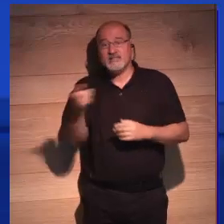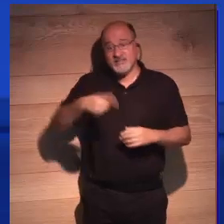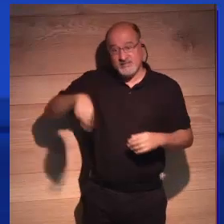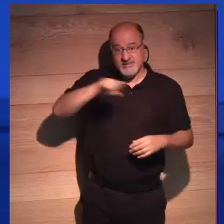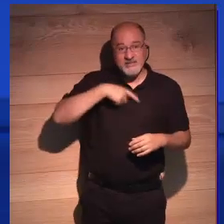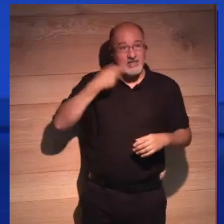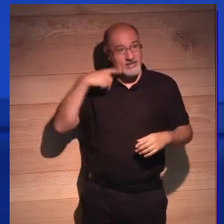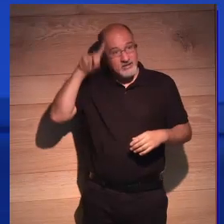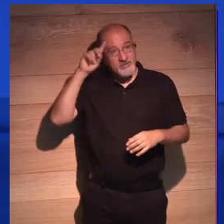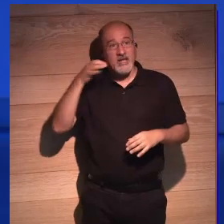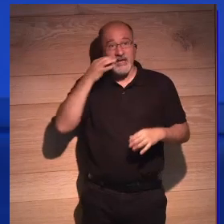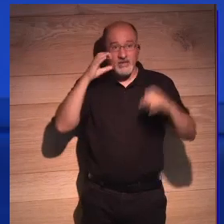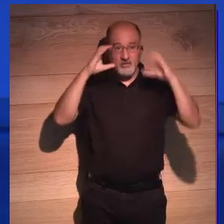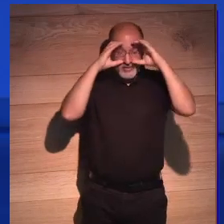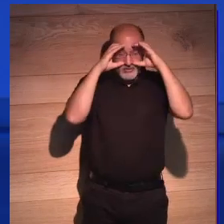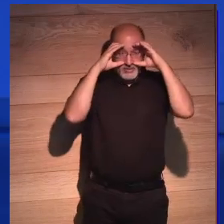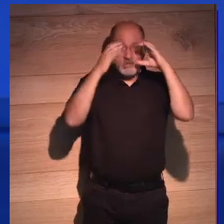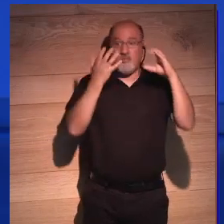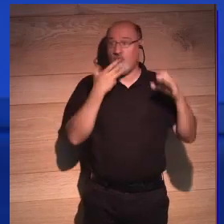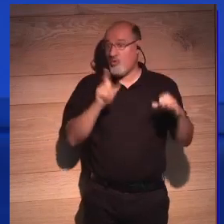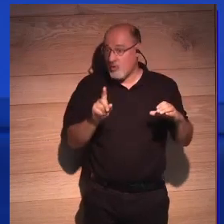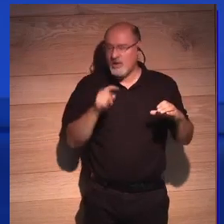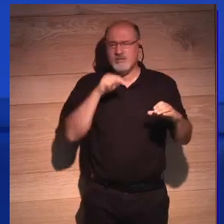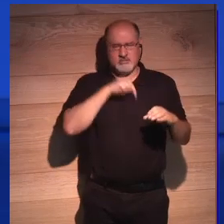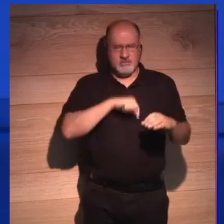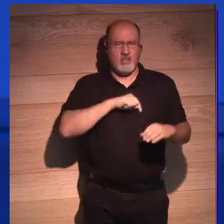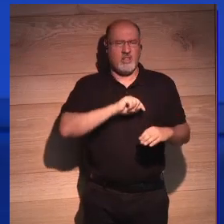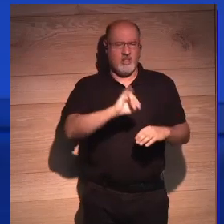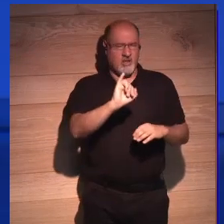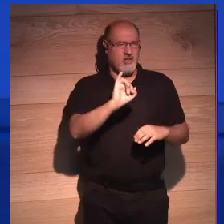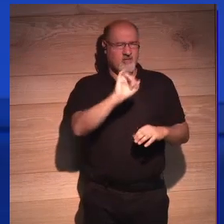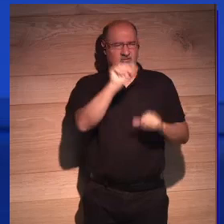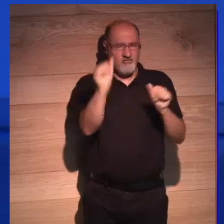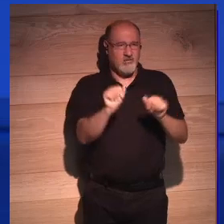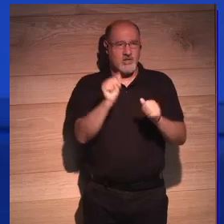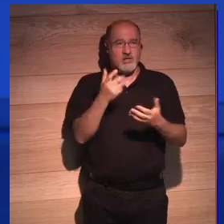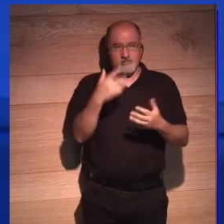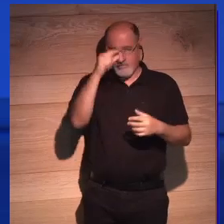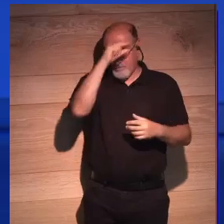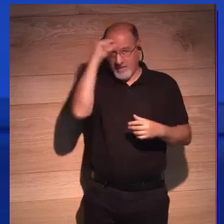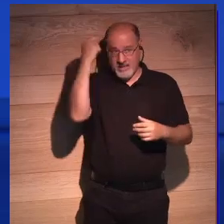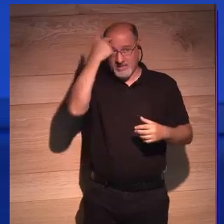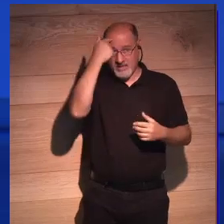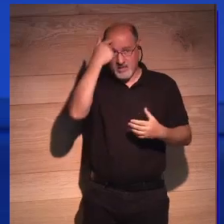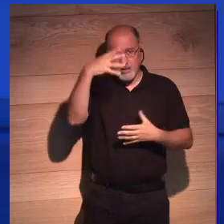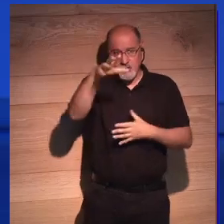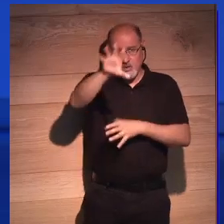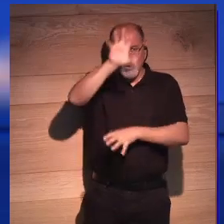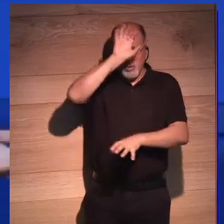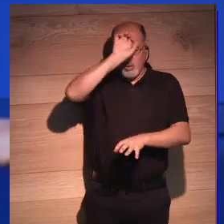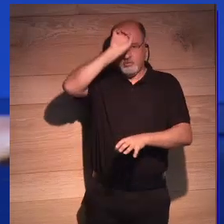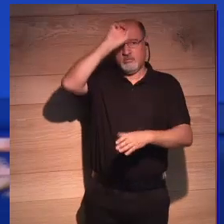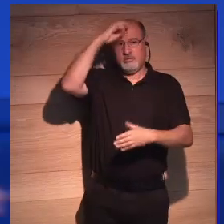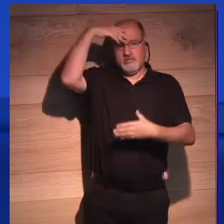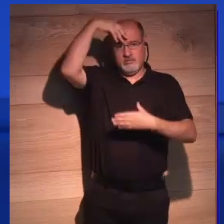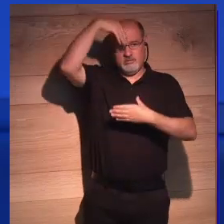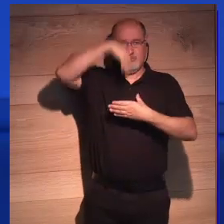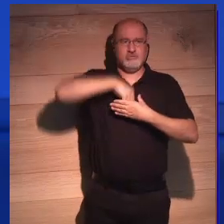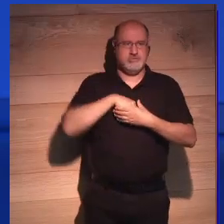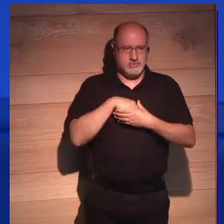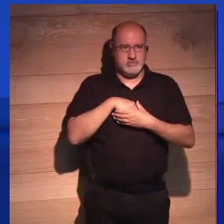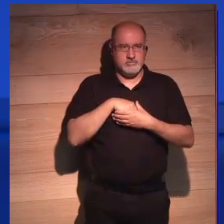many times, is mental immersion. It's being absorbed. It's that maybe a narrative sense